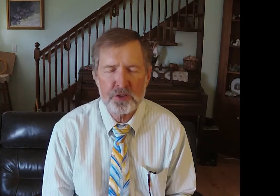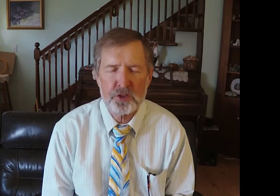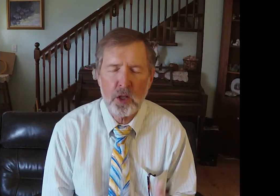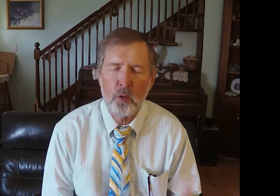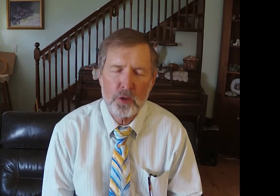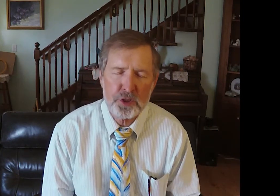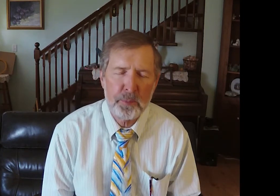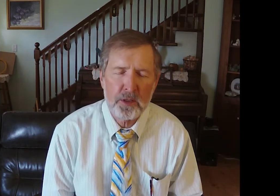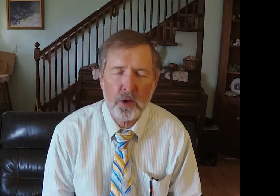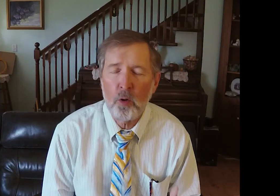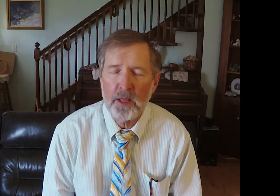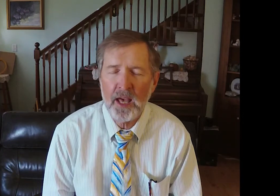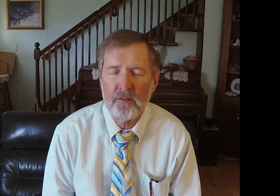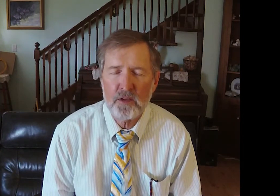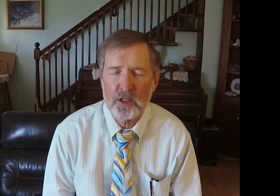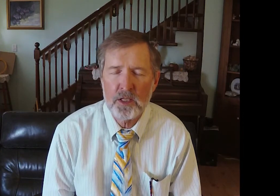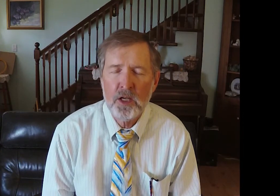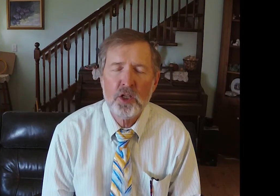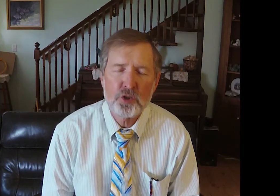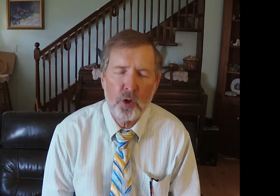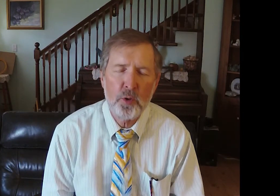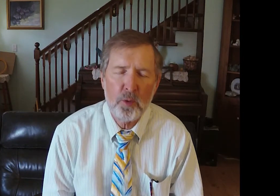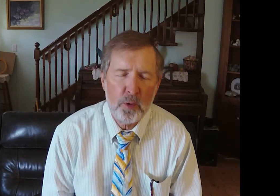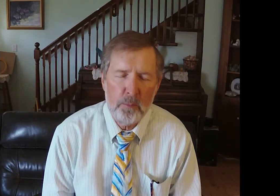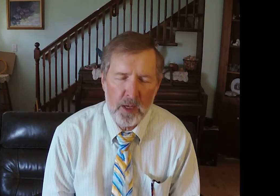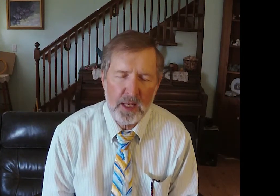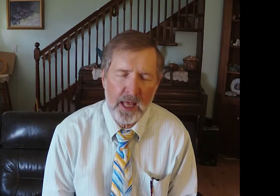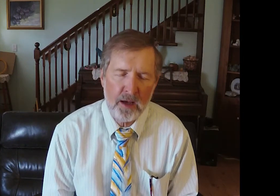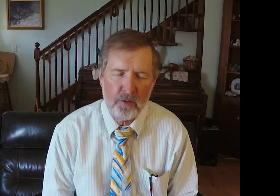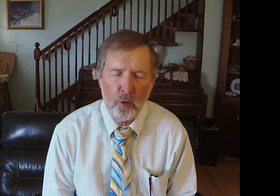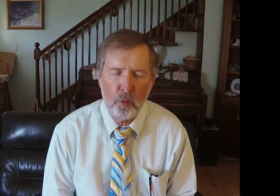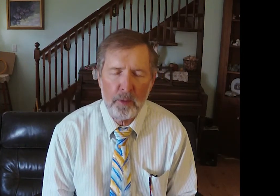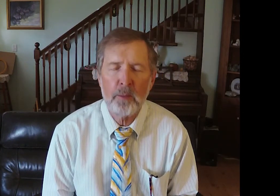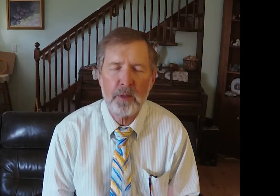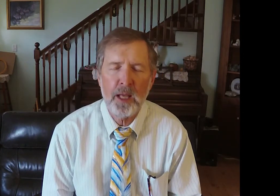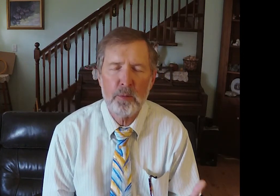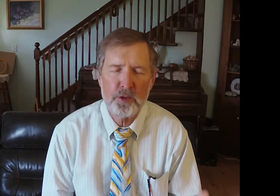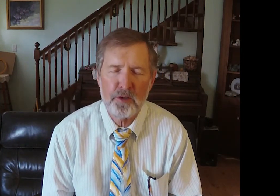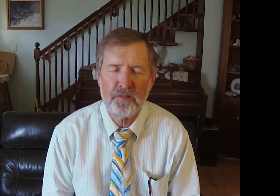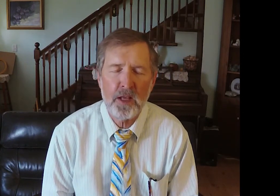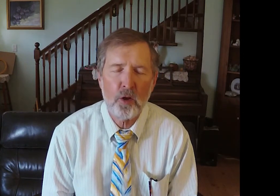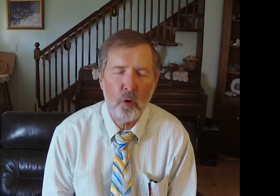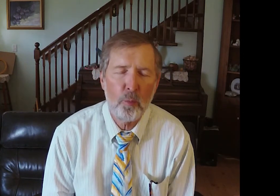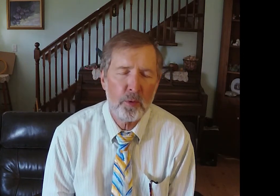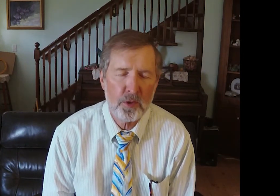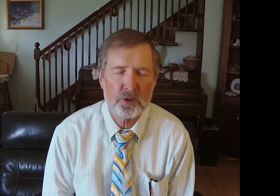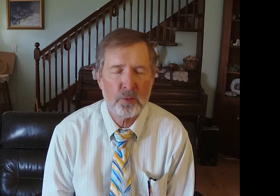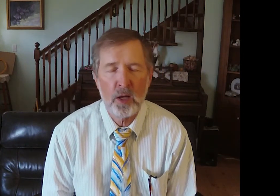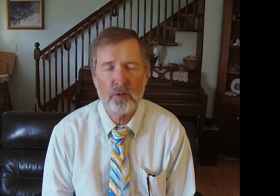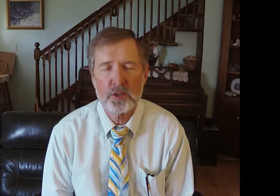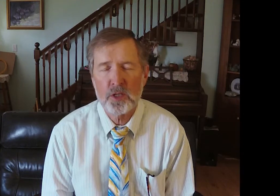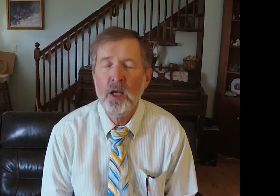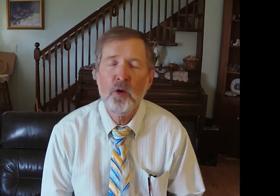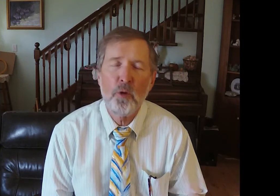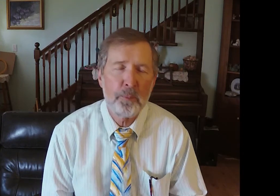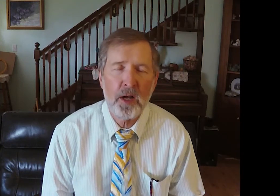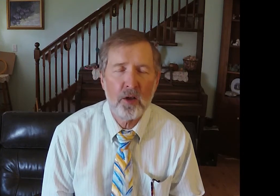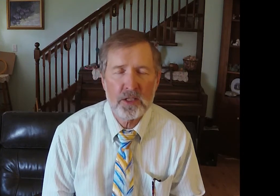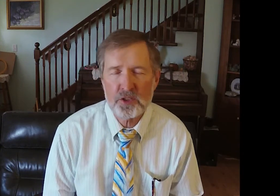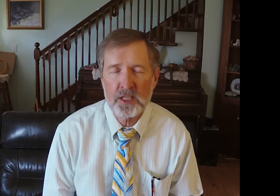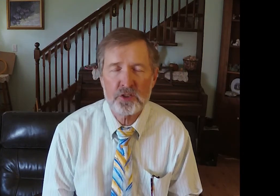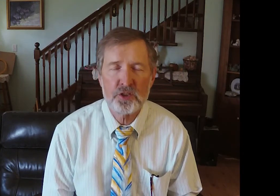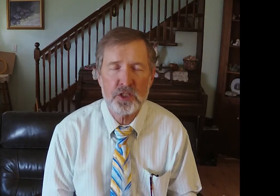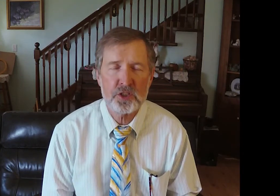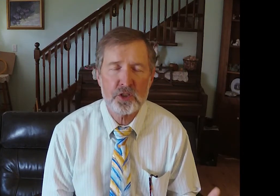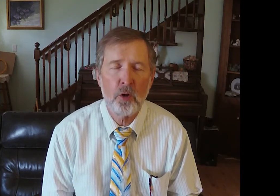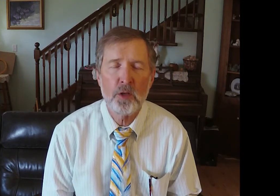and presence of the Holy Spirit, the Holy Advocate, so that we might have hope and be able to defend hope with those around us. We pray all